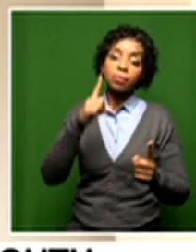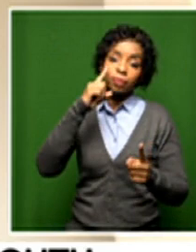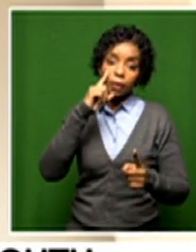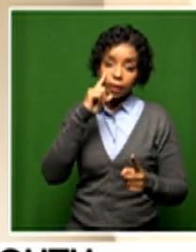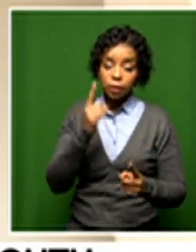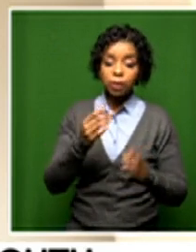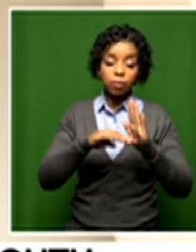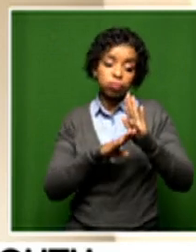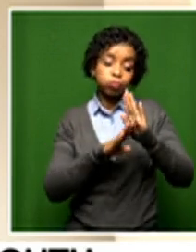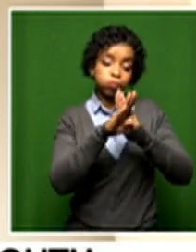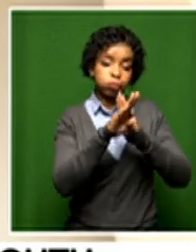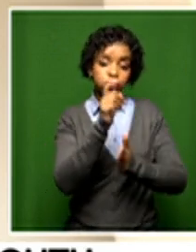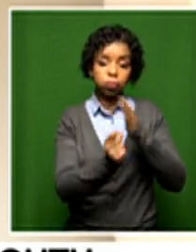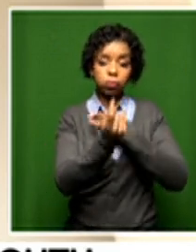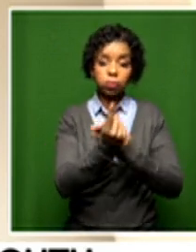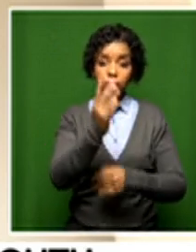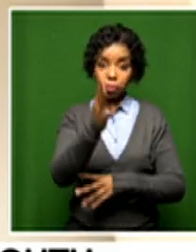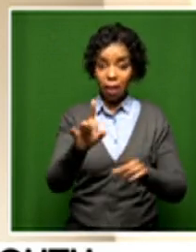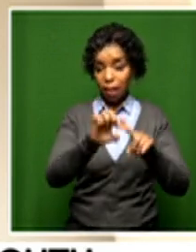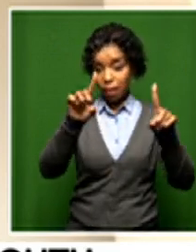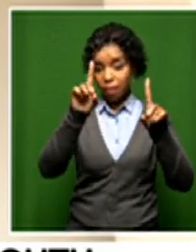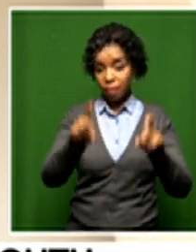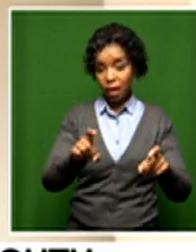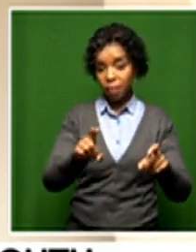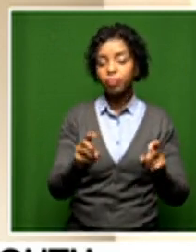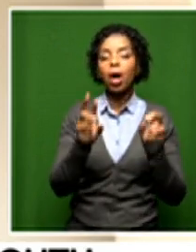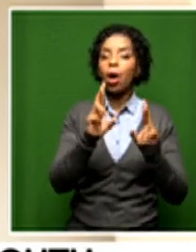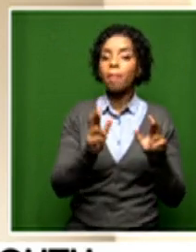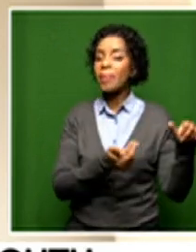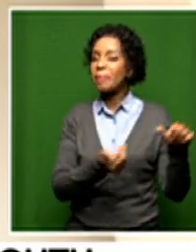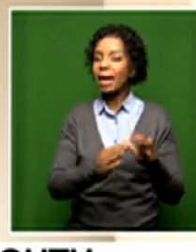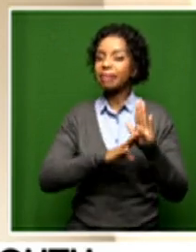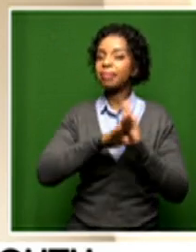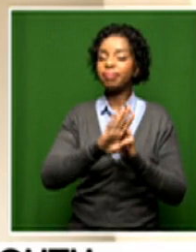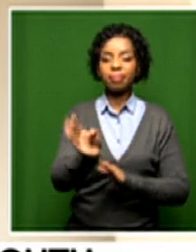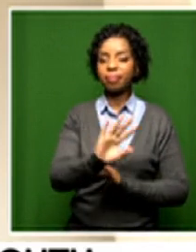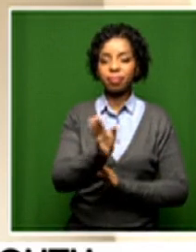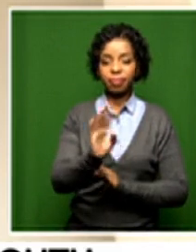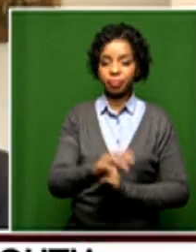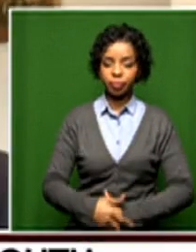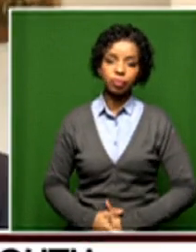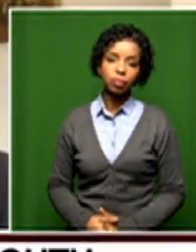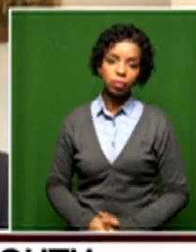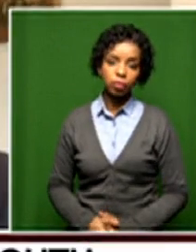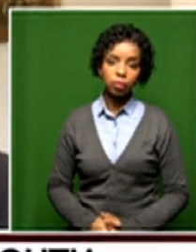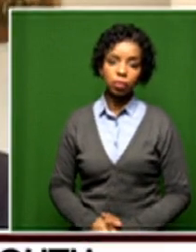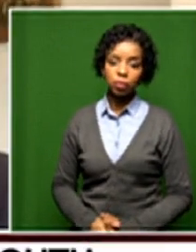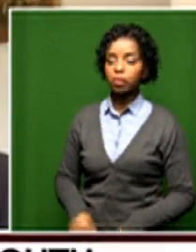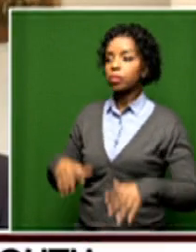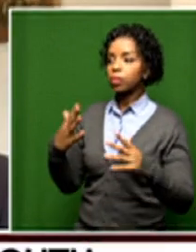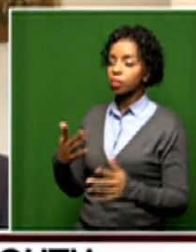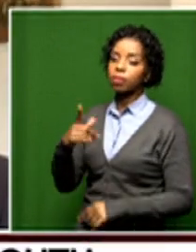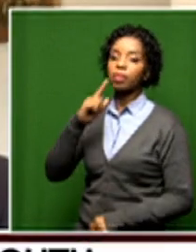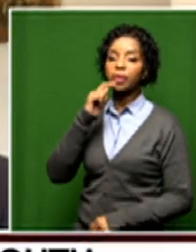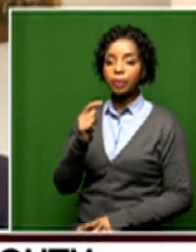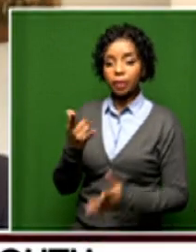is really a hope, but it's not because there's something that would have done to prevent the second wave from coming back. Dr. Mkhize, we are, of course,